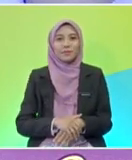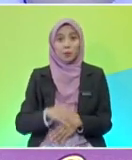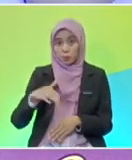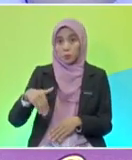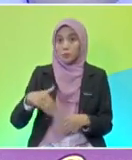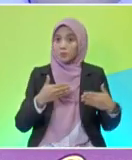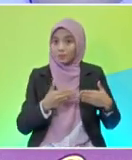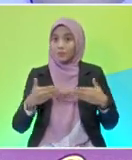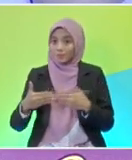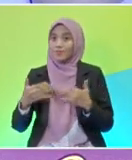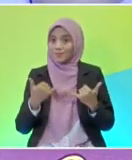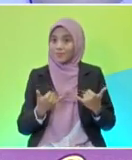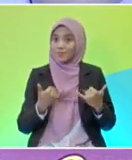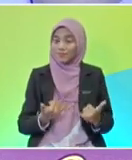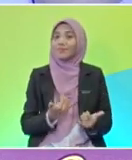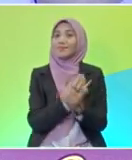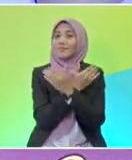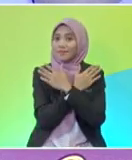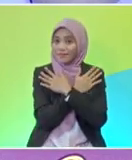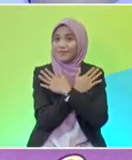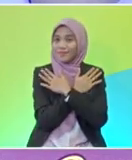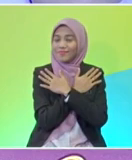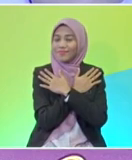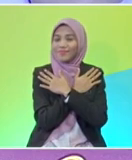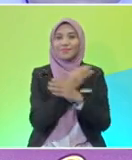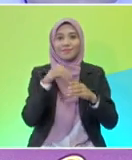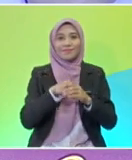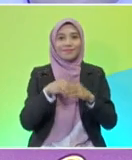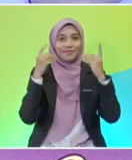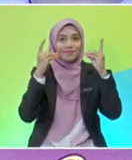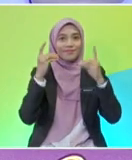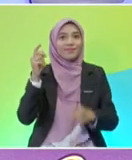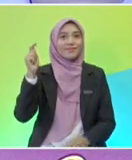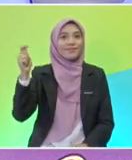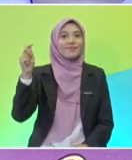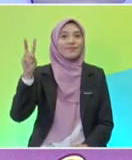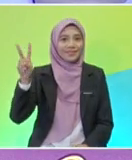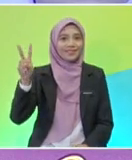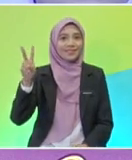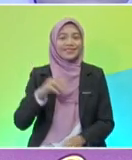before we continue, how about we take a short break? Back to you after this on Level 1 on EduwebTV KPM.